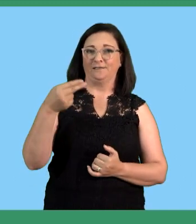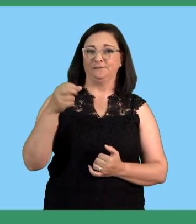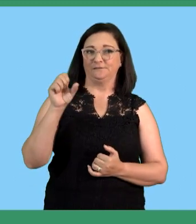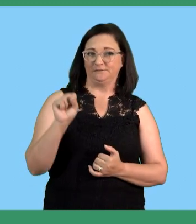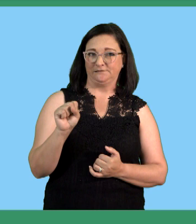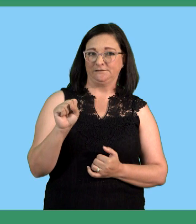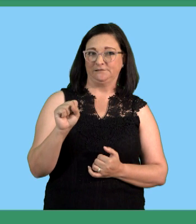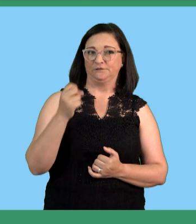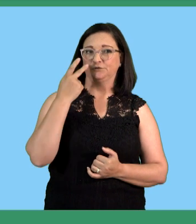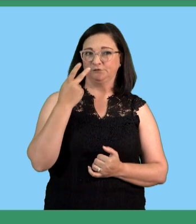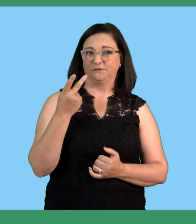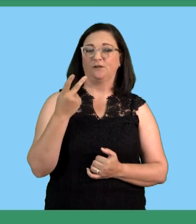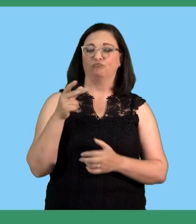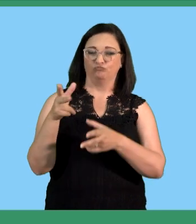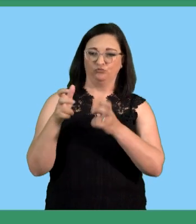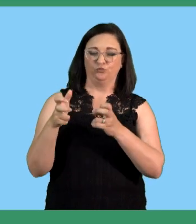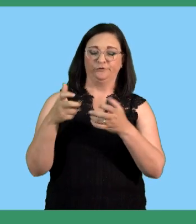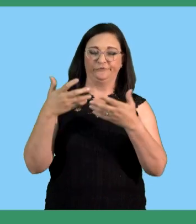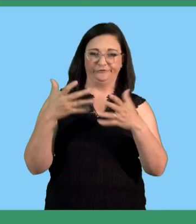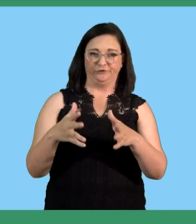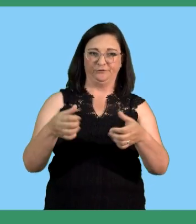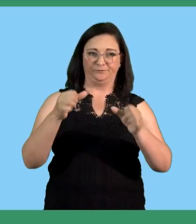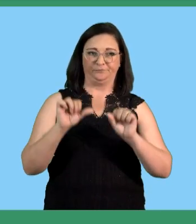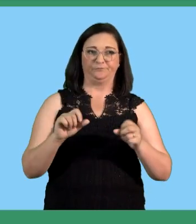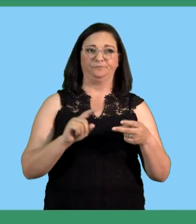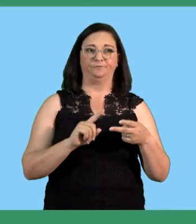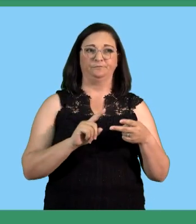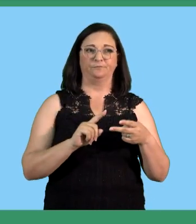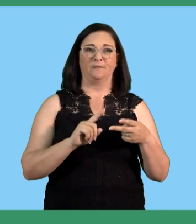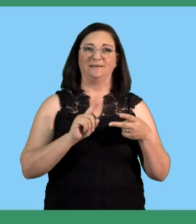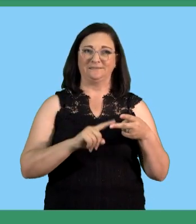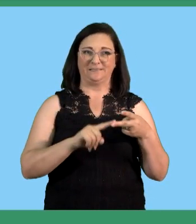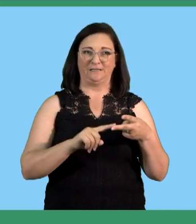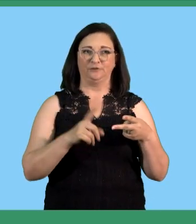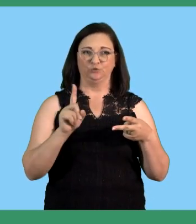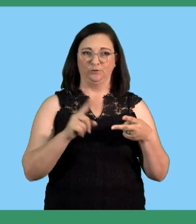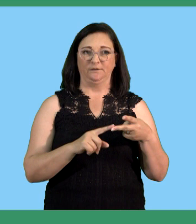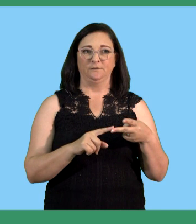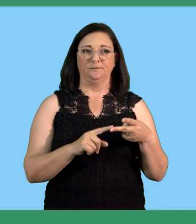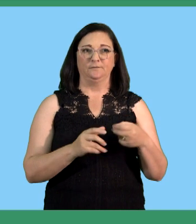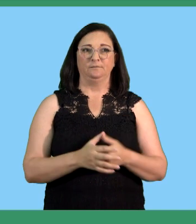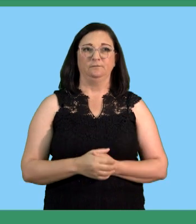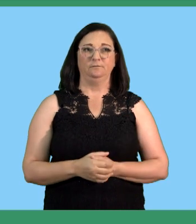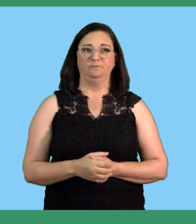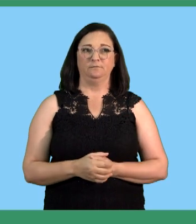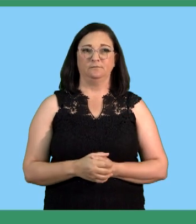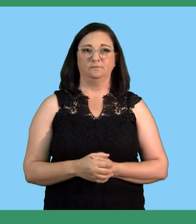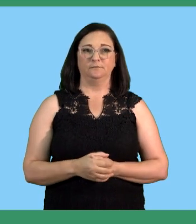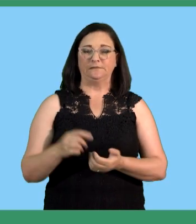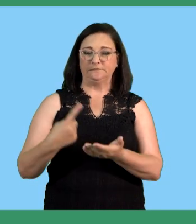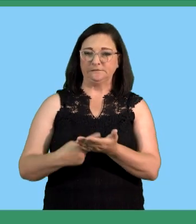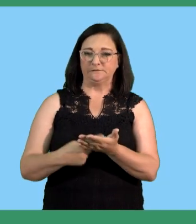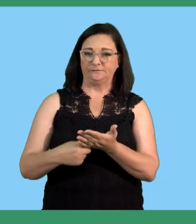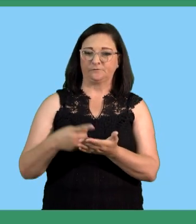AHS. Right, so that is the first one. Then the second one, we can say they also discussed the